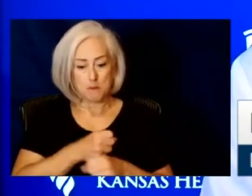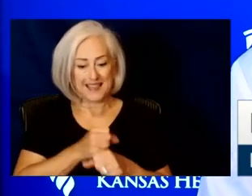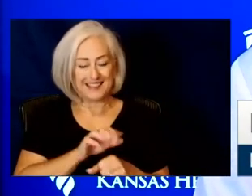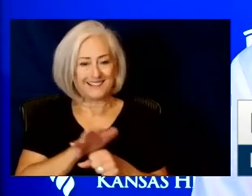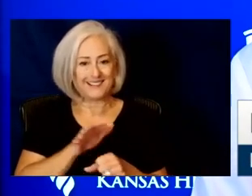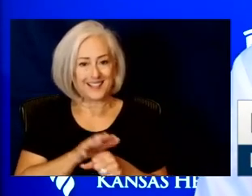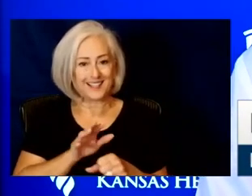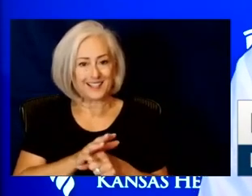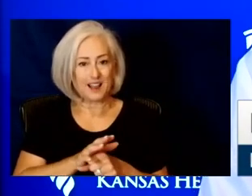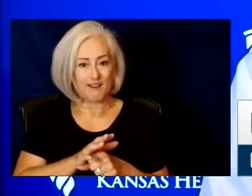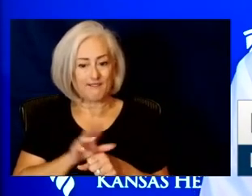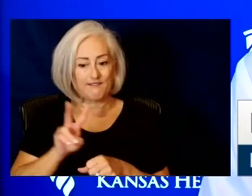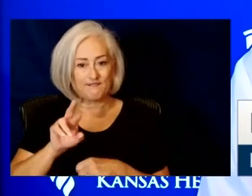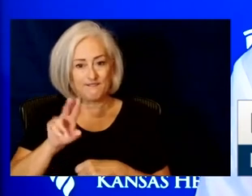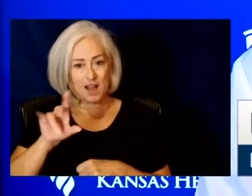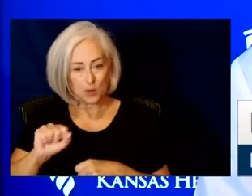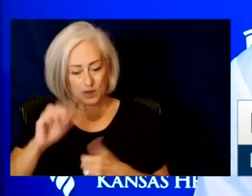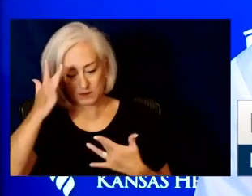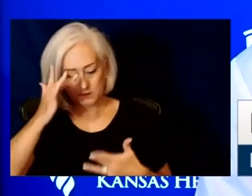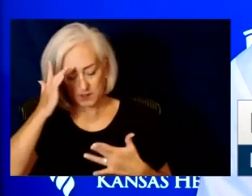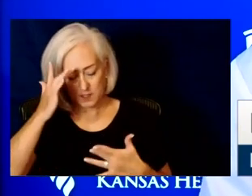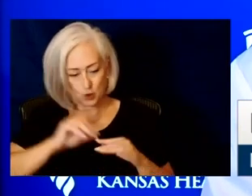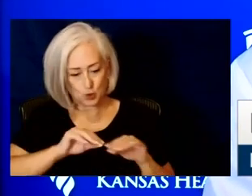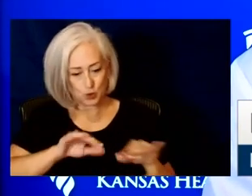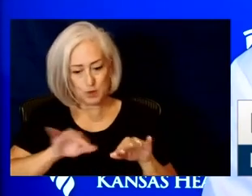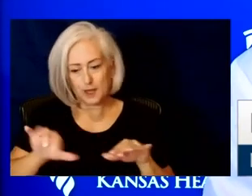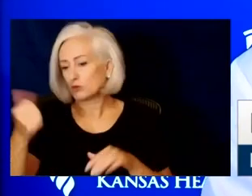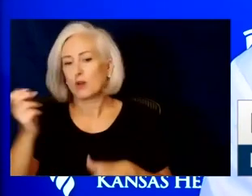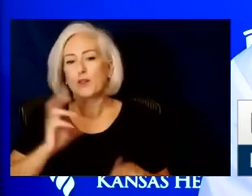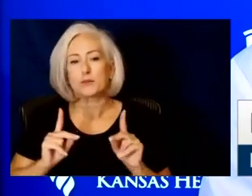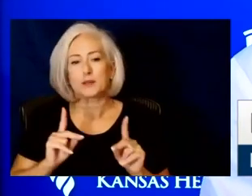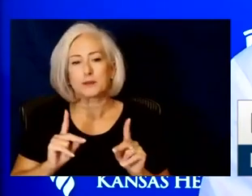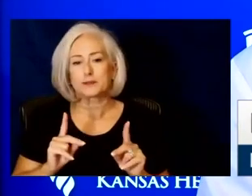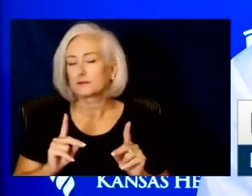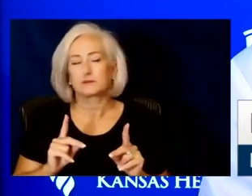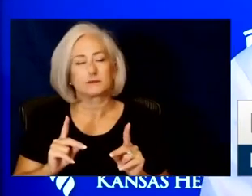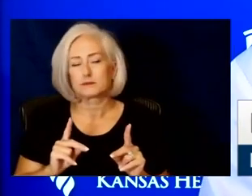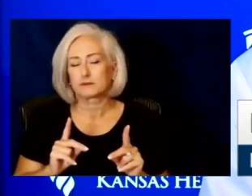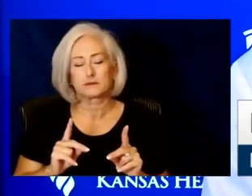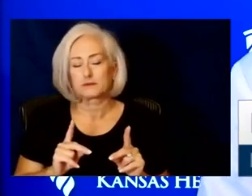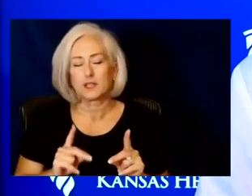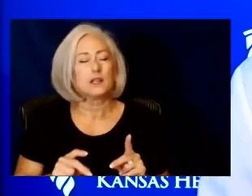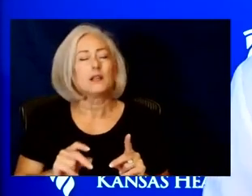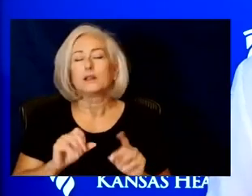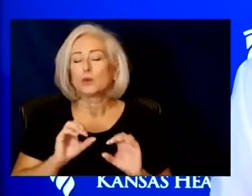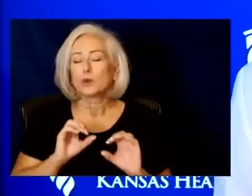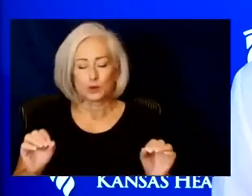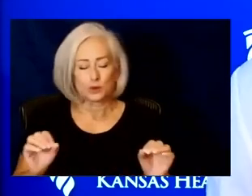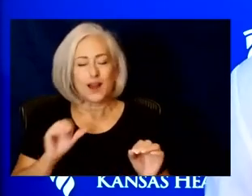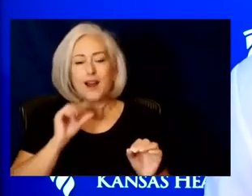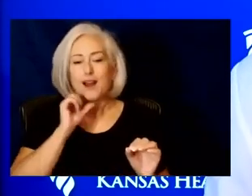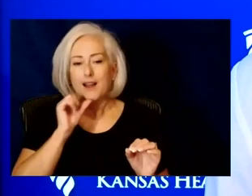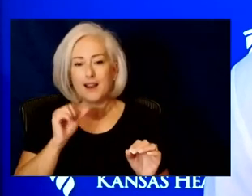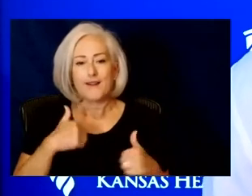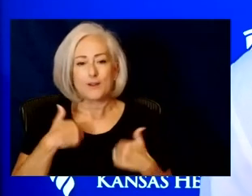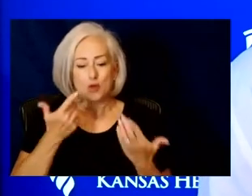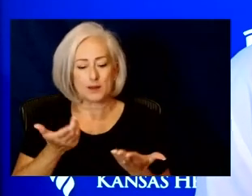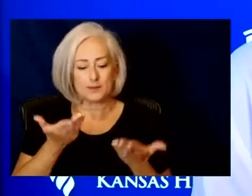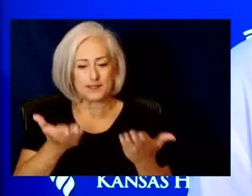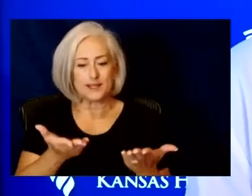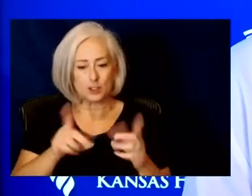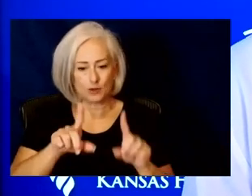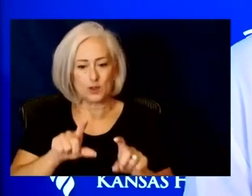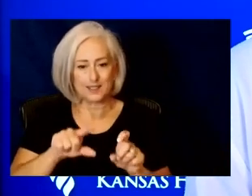other people. But however, again, there's not a lot of recommendation to be doing that. And so I think after that 14